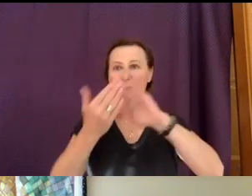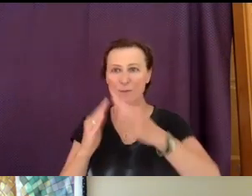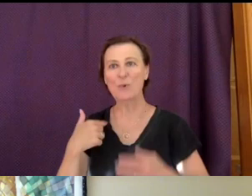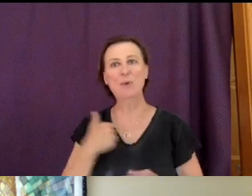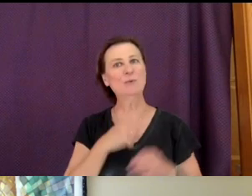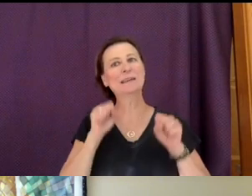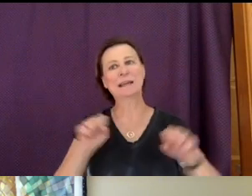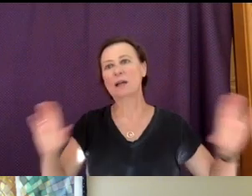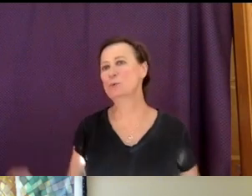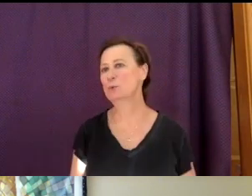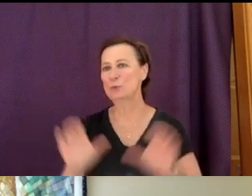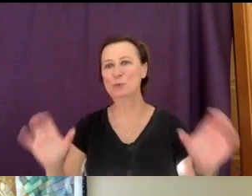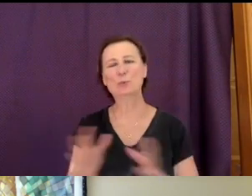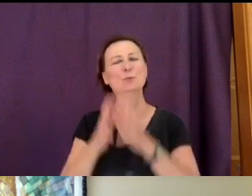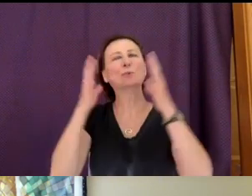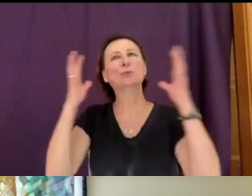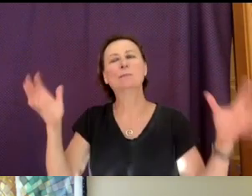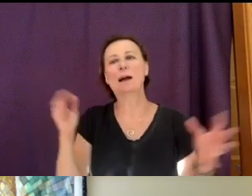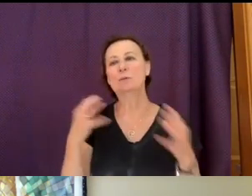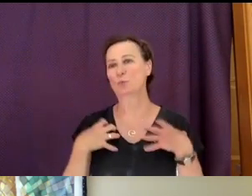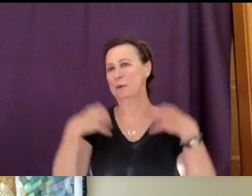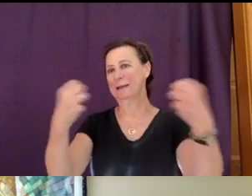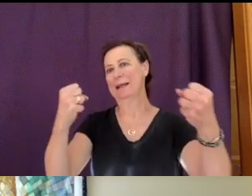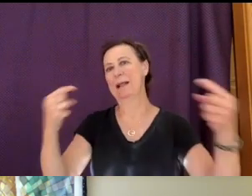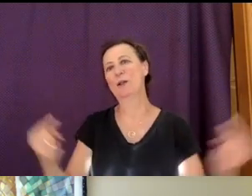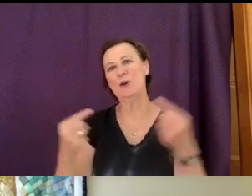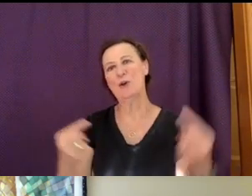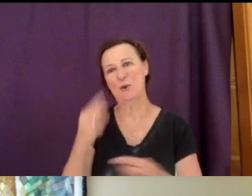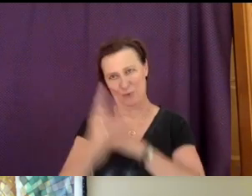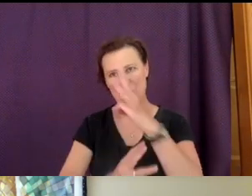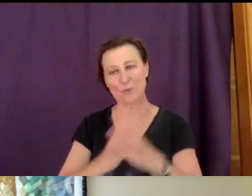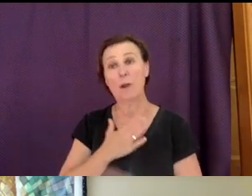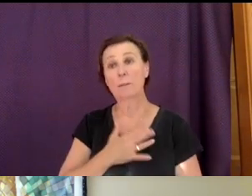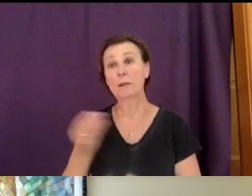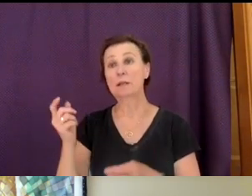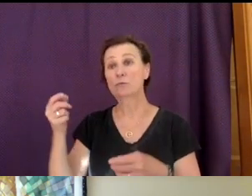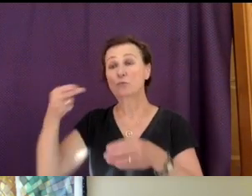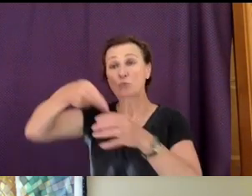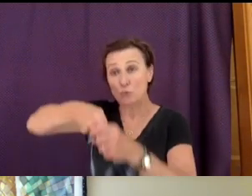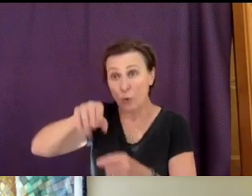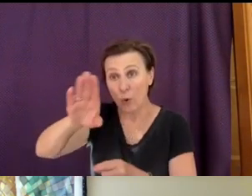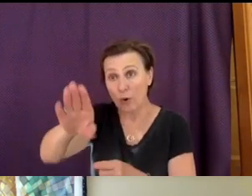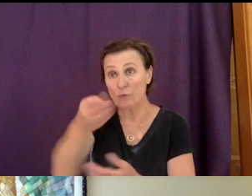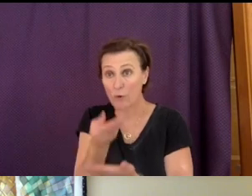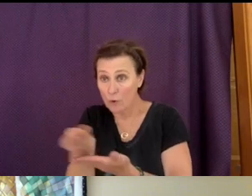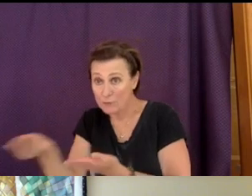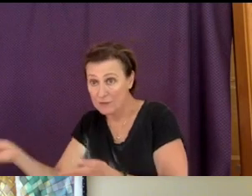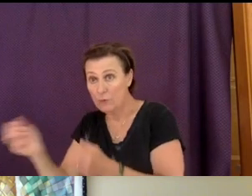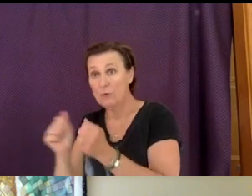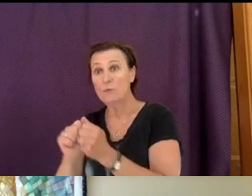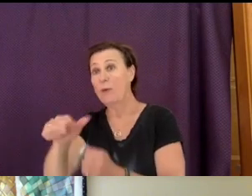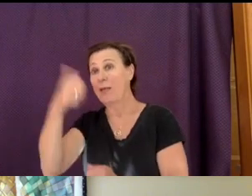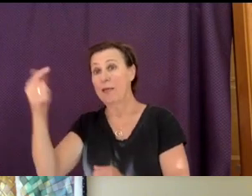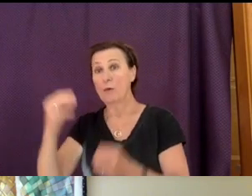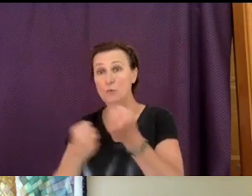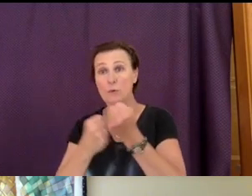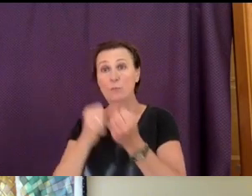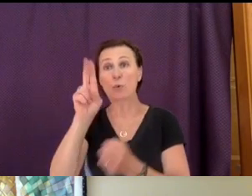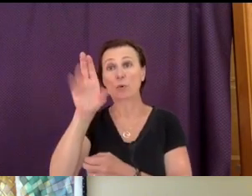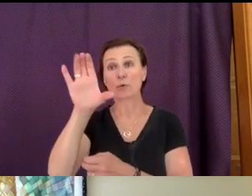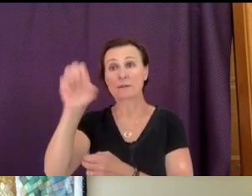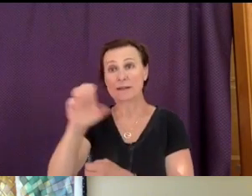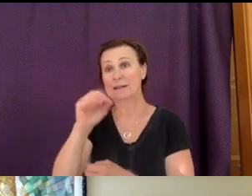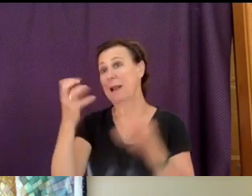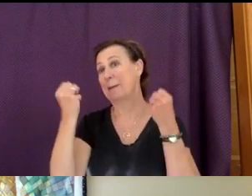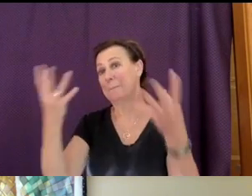do so much to heal a hurting world. Please join your resources with others to support UUCS and its